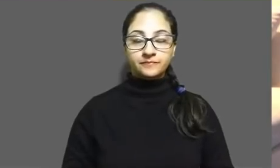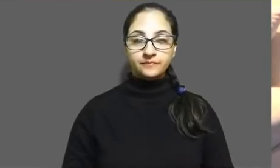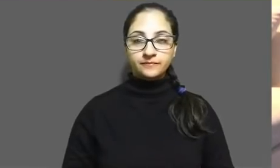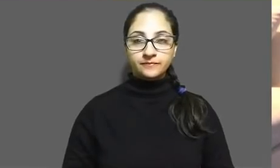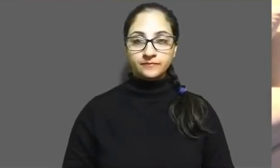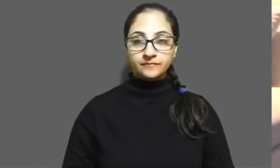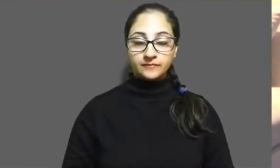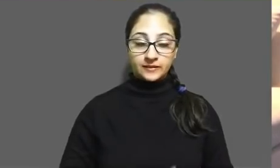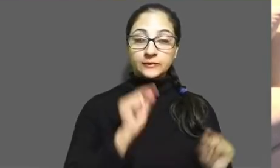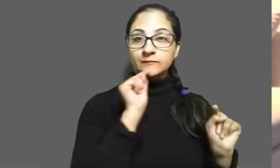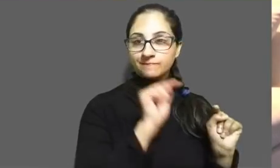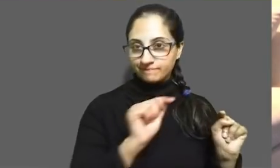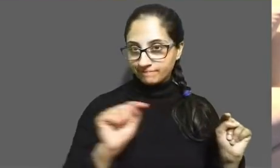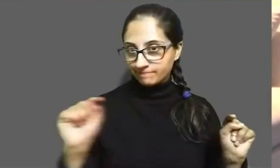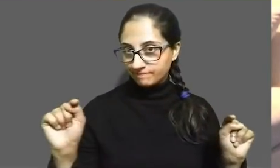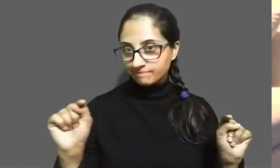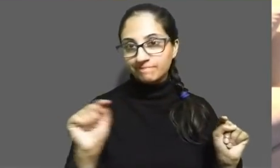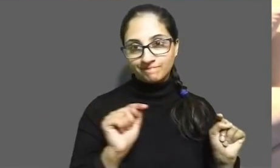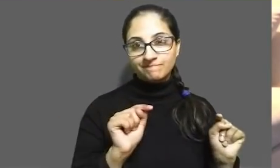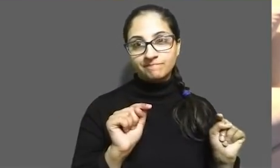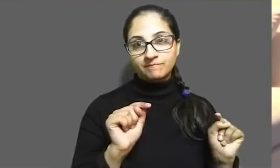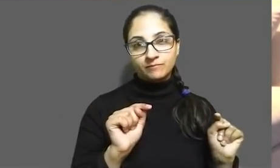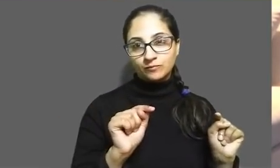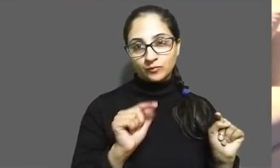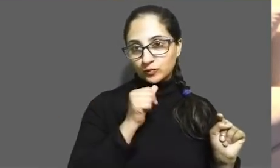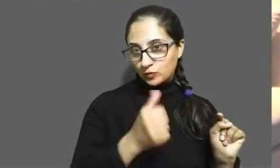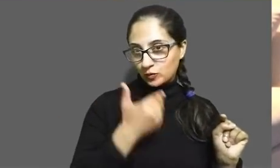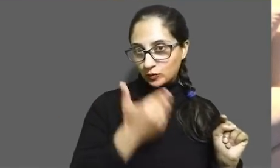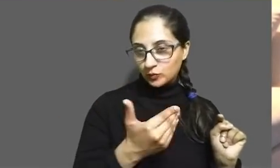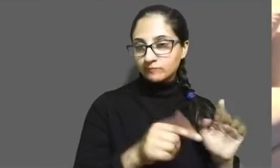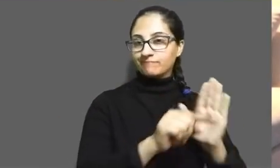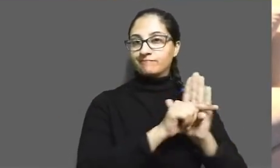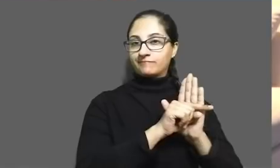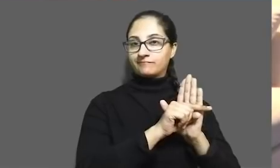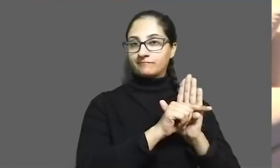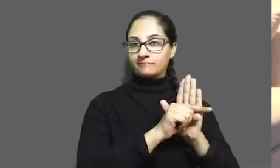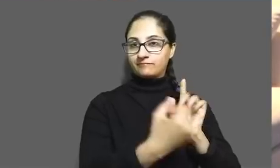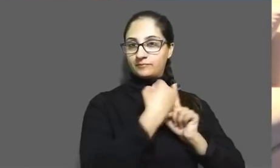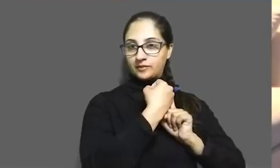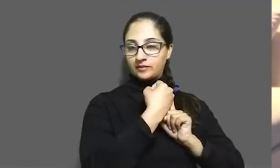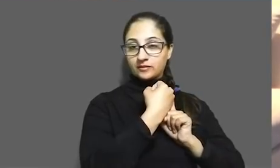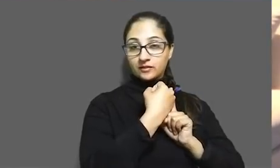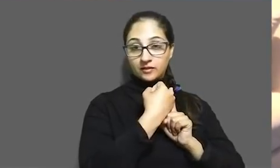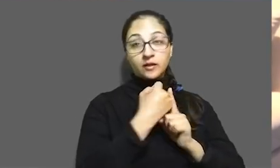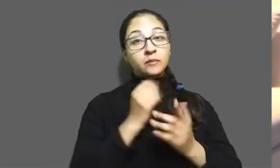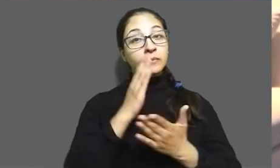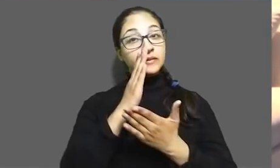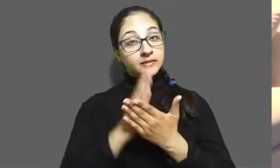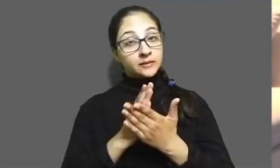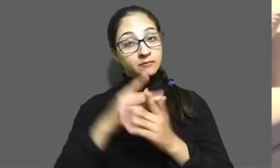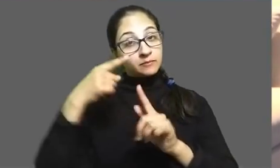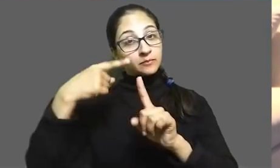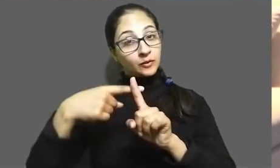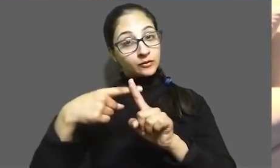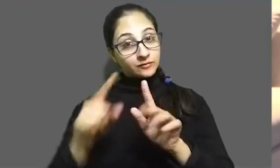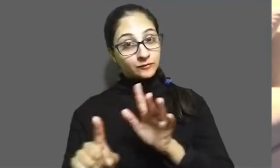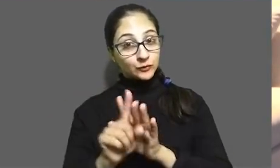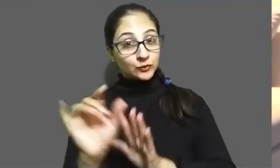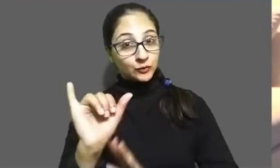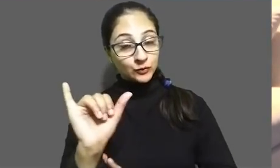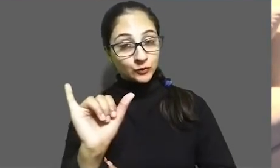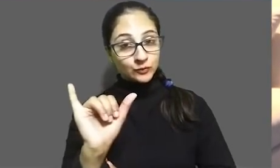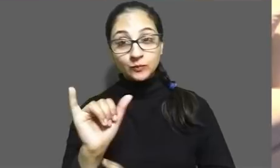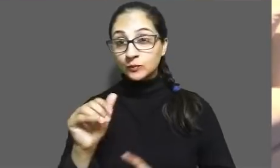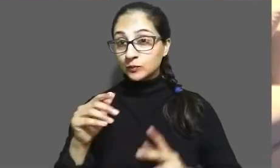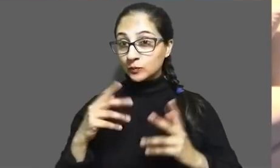But as you say, there are also welcome changes. And for me, I would say